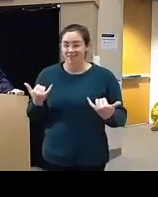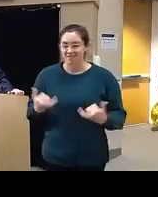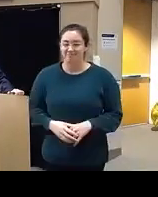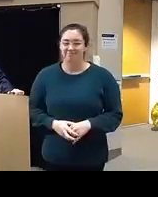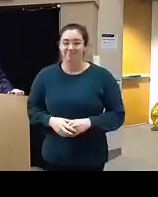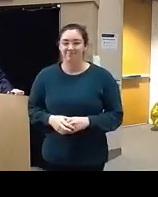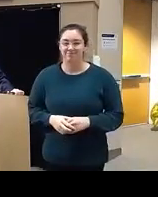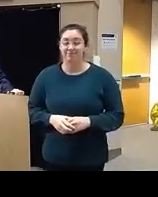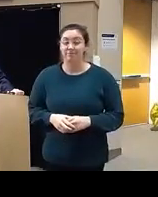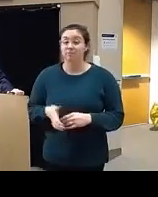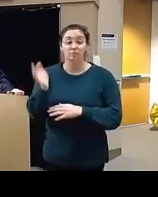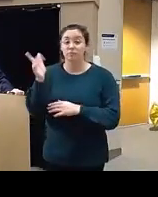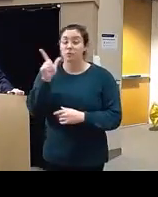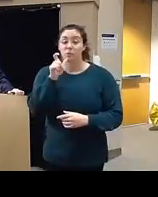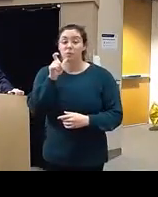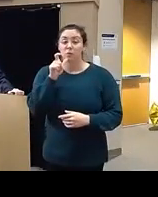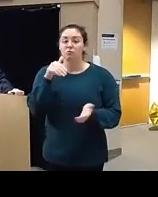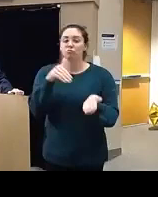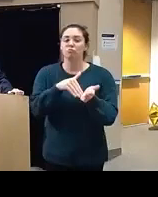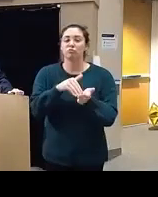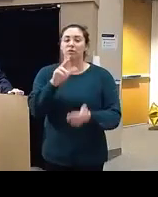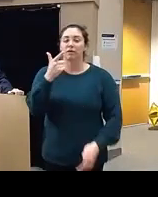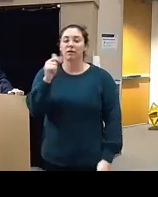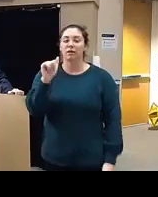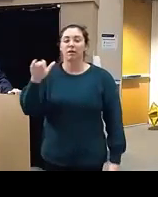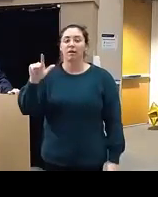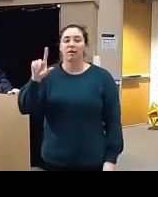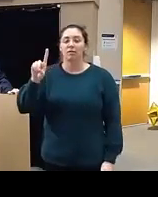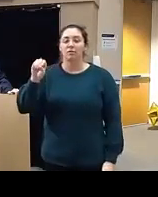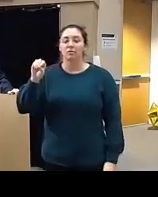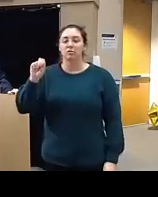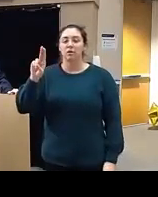And our speaker today is Dr. Gail Daumit.